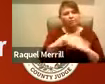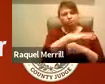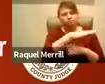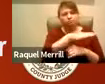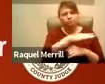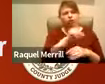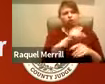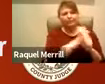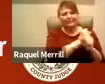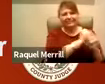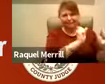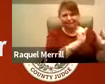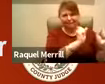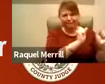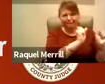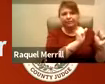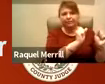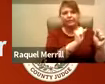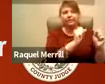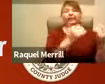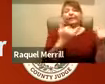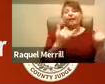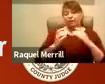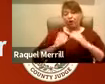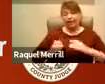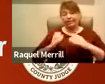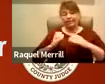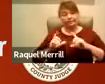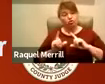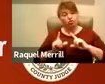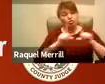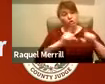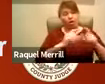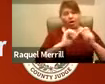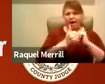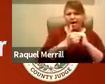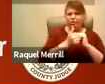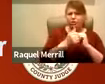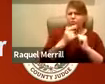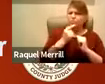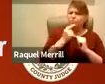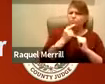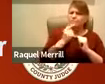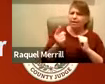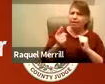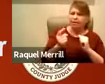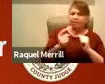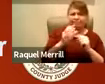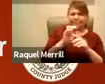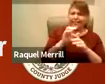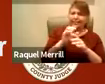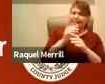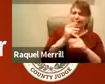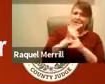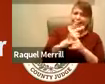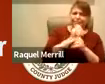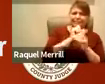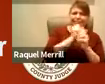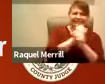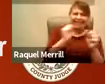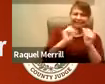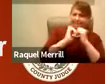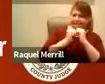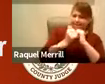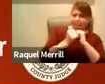be safe. Now, if a customer comes to you, how do you keep that safe environment within your business?